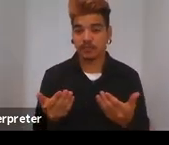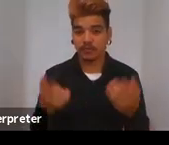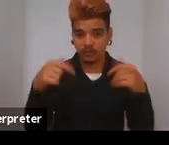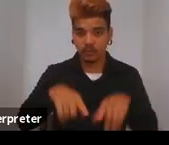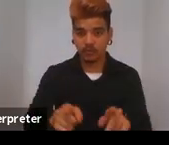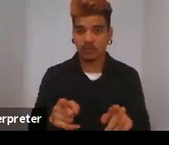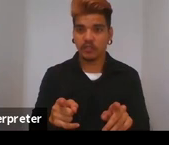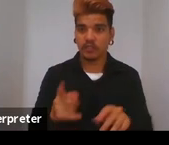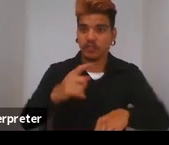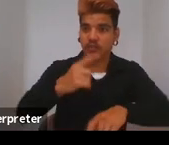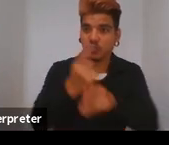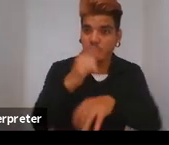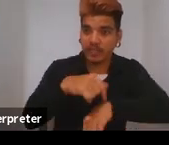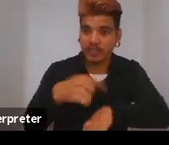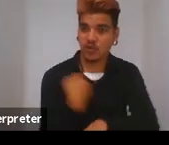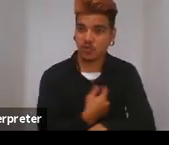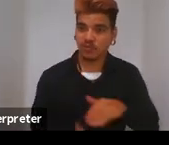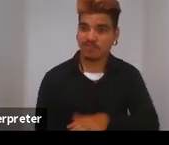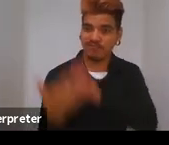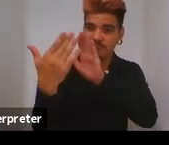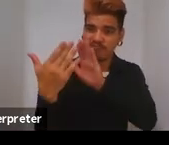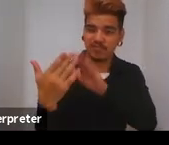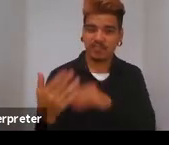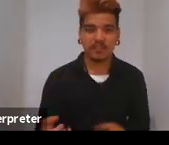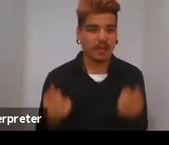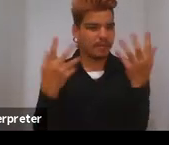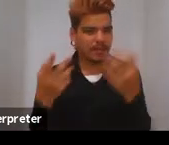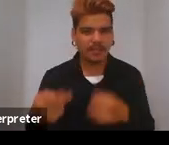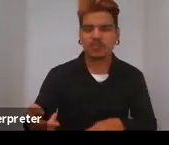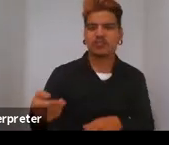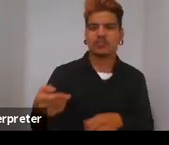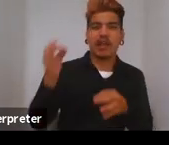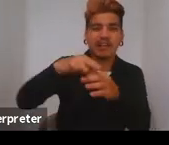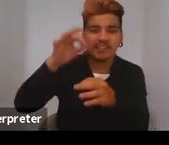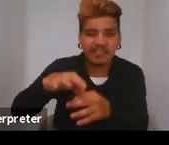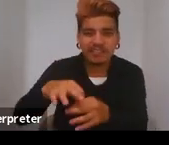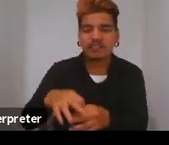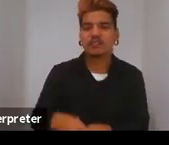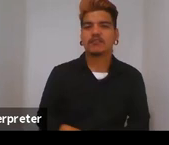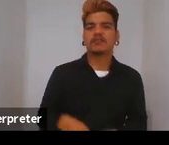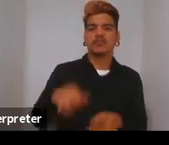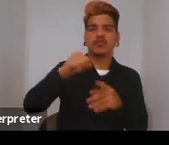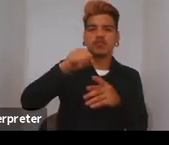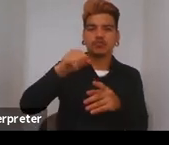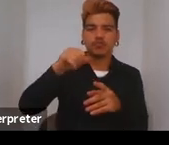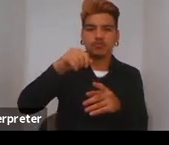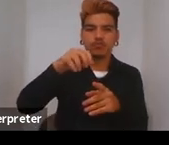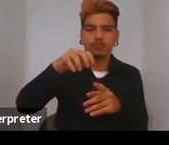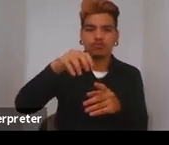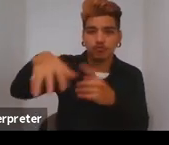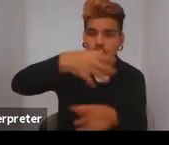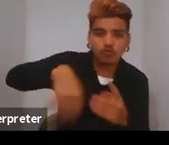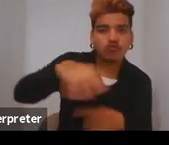right now, we're facing a major election, we're facing social justice issues that